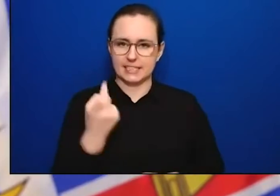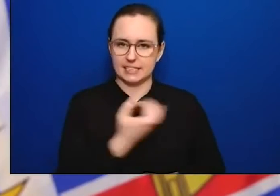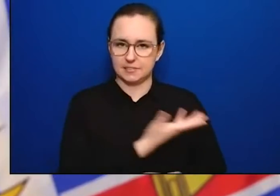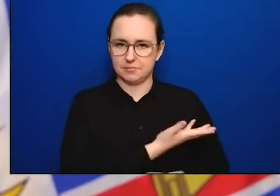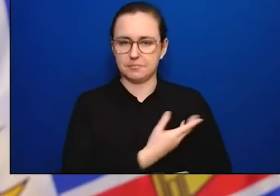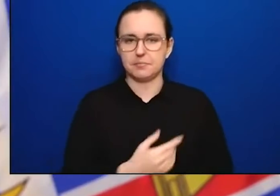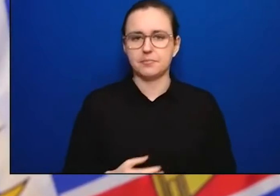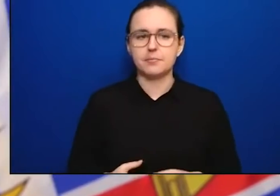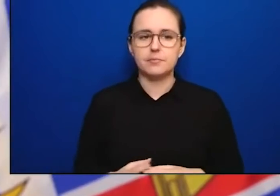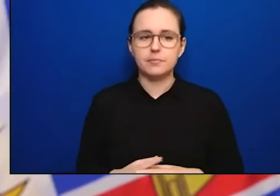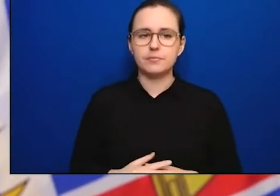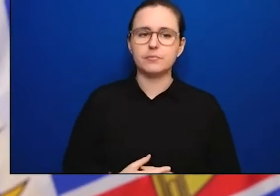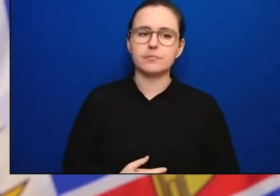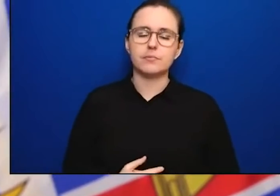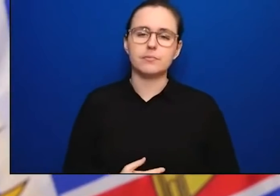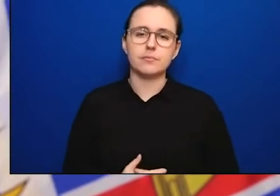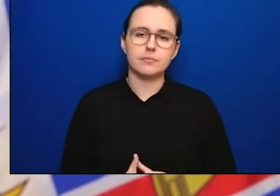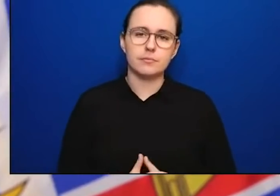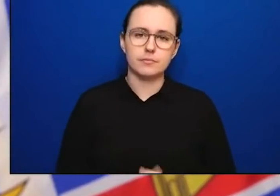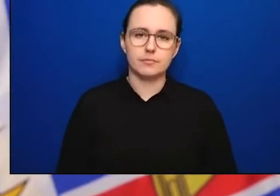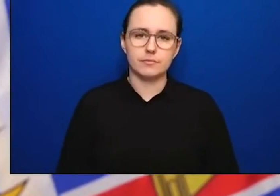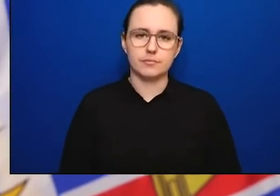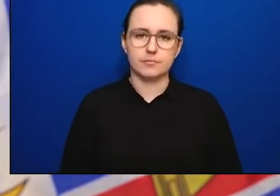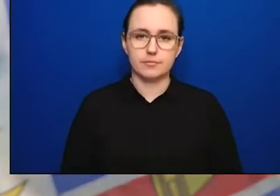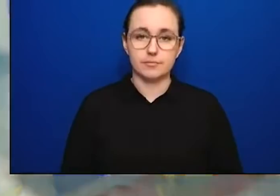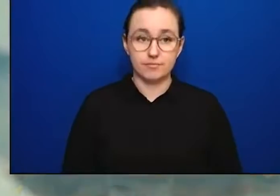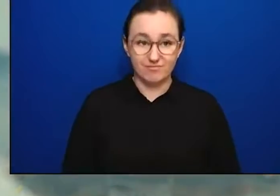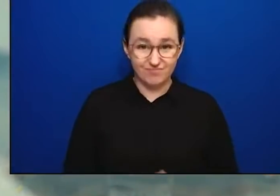needed. That's over to you, Minister.